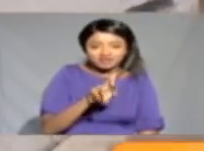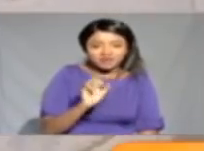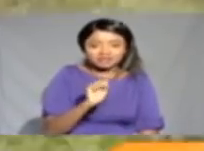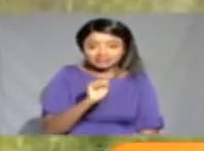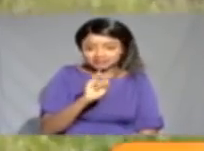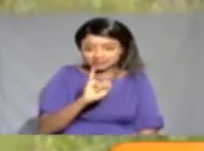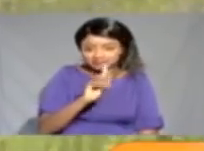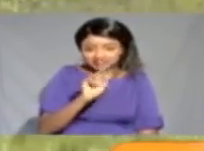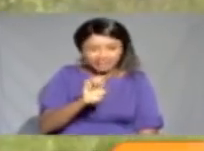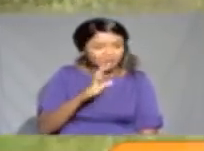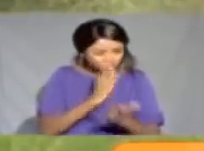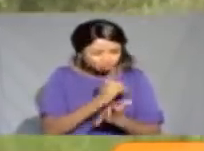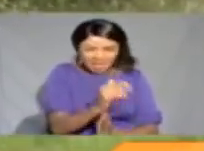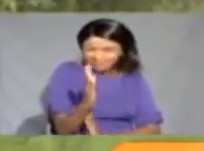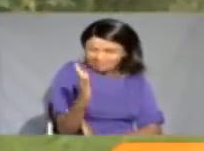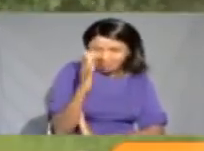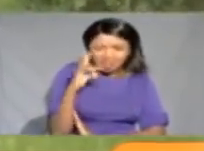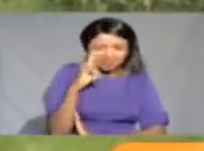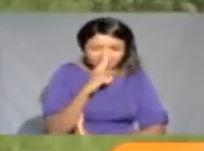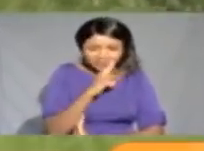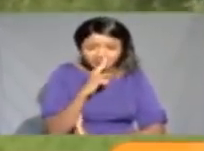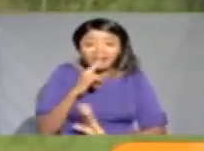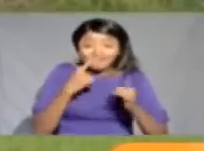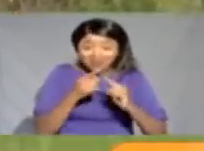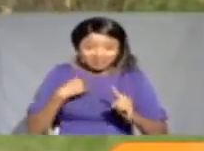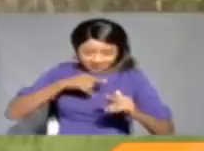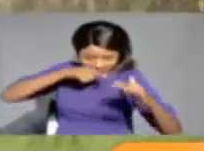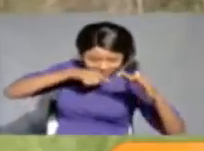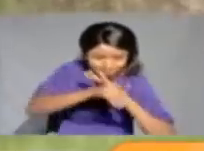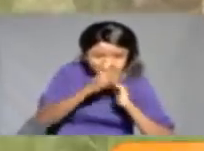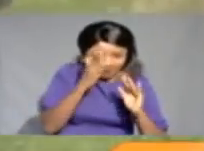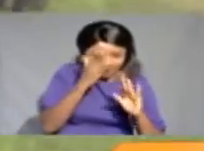we managed to sneak in with our hidden cameras.